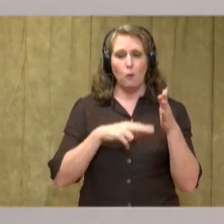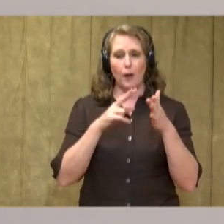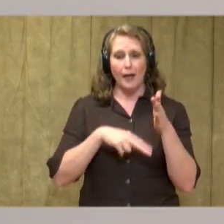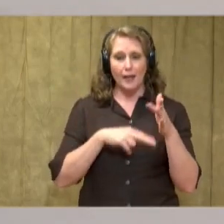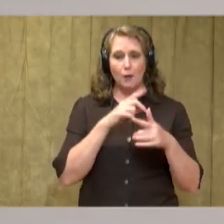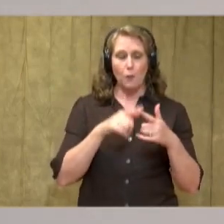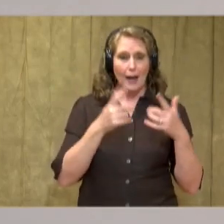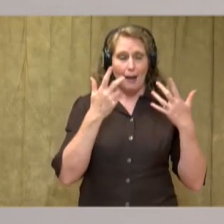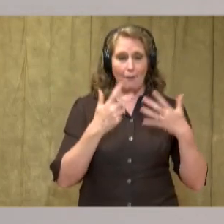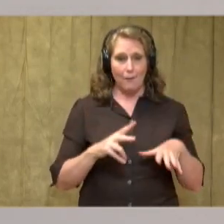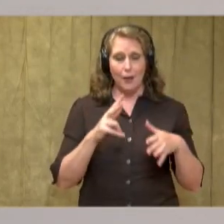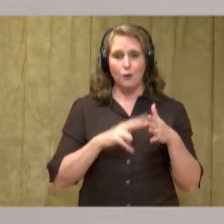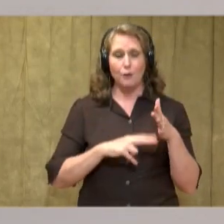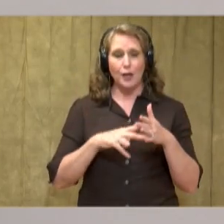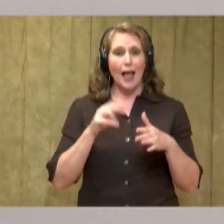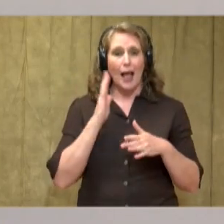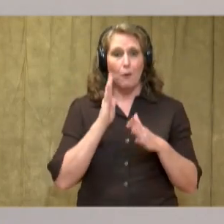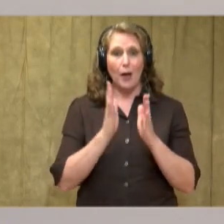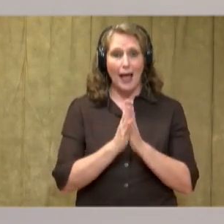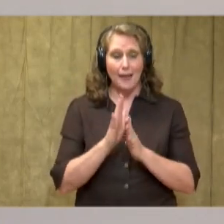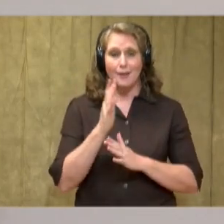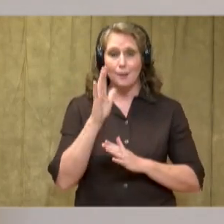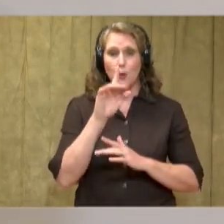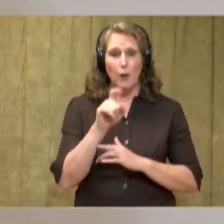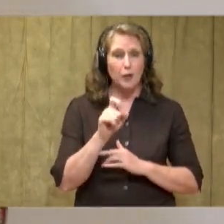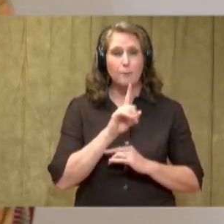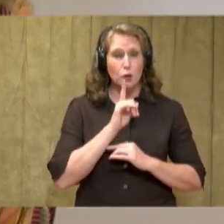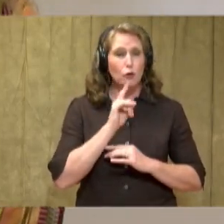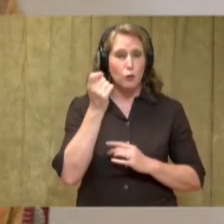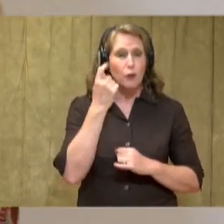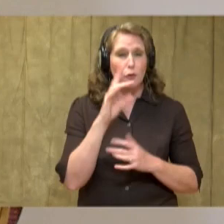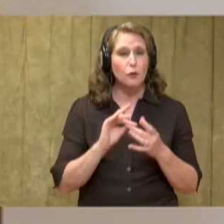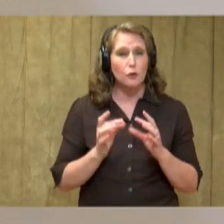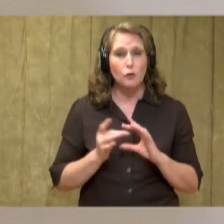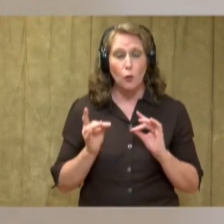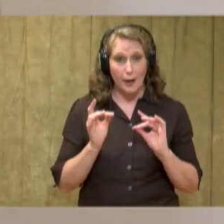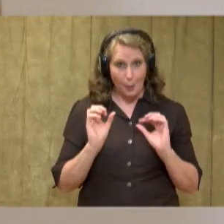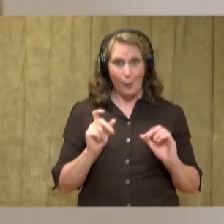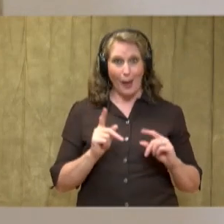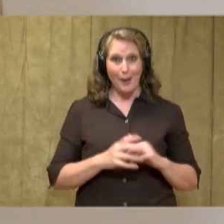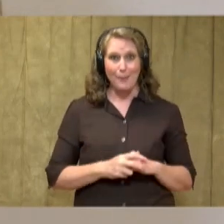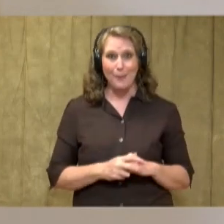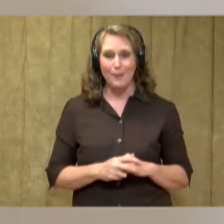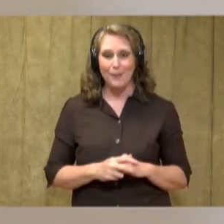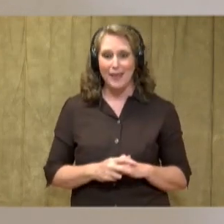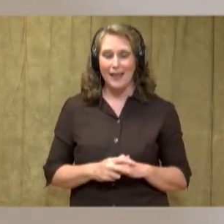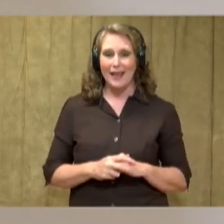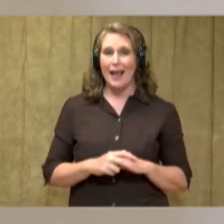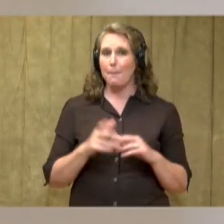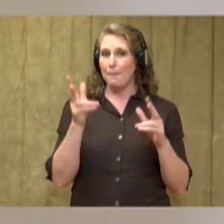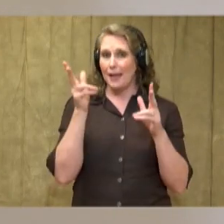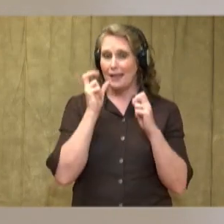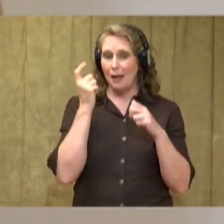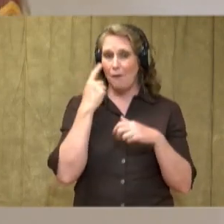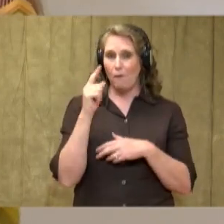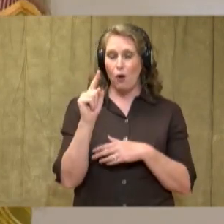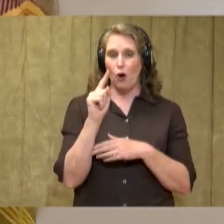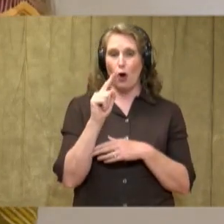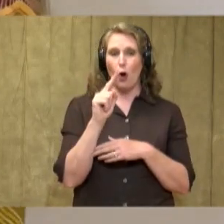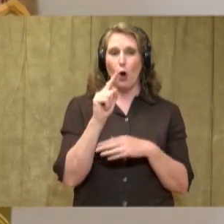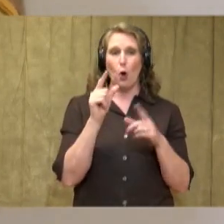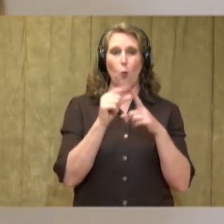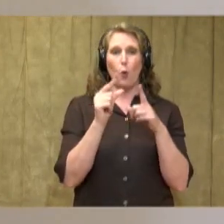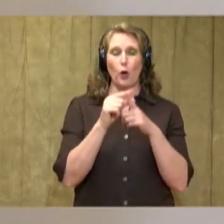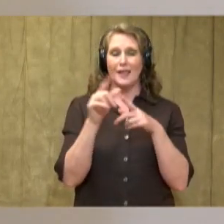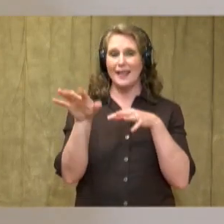I'm done, I'm going to ask you some comprehension questions as well. Okay? All right, so be listening for some